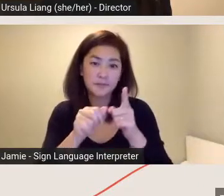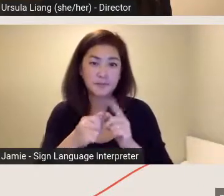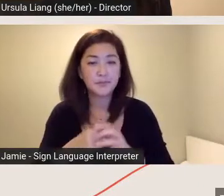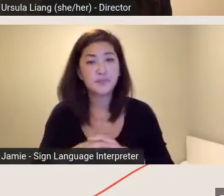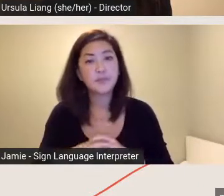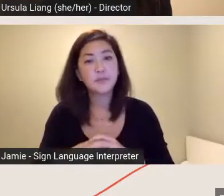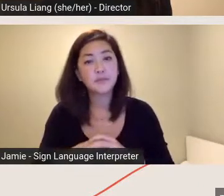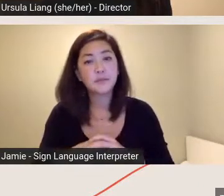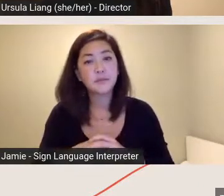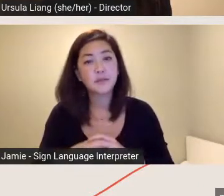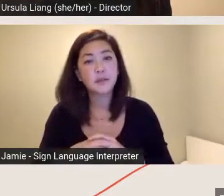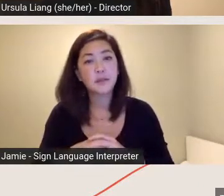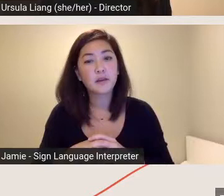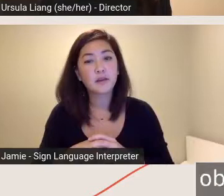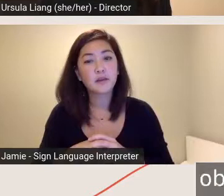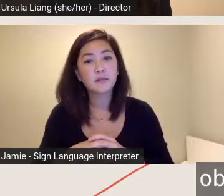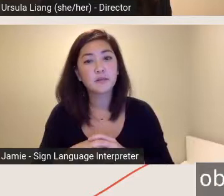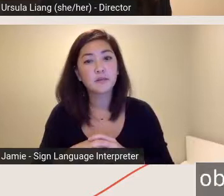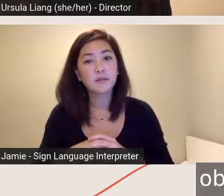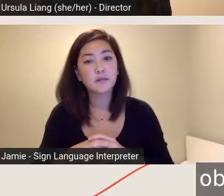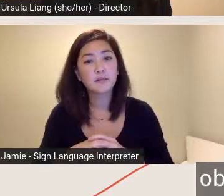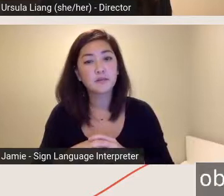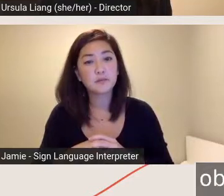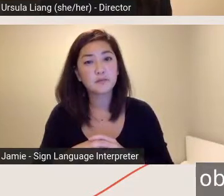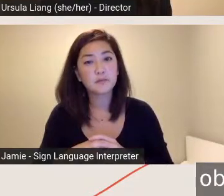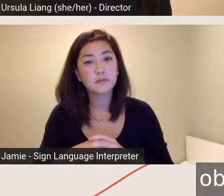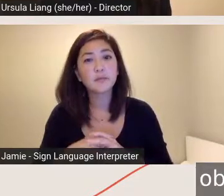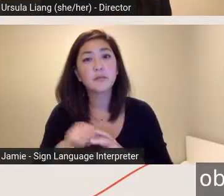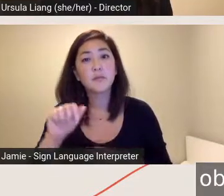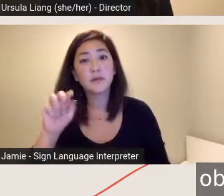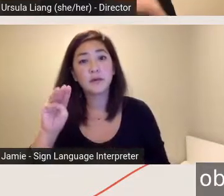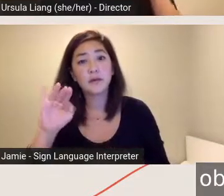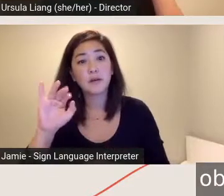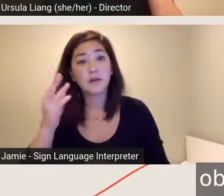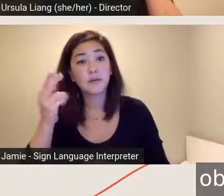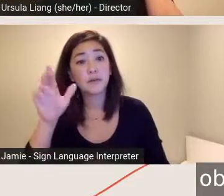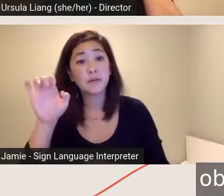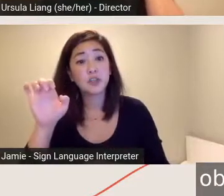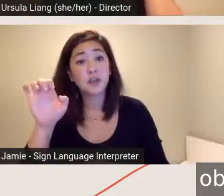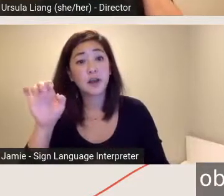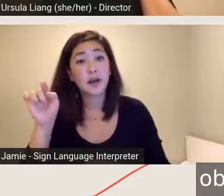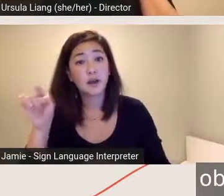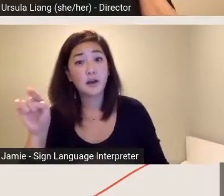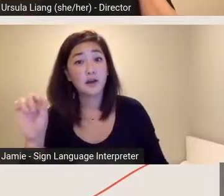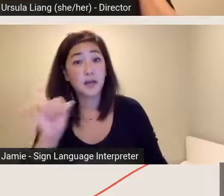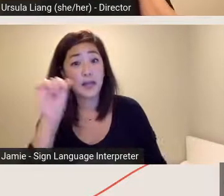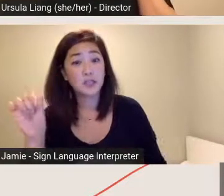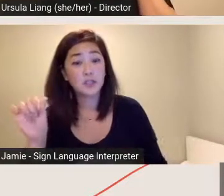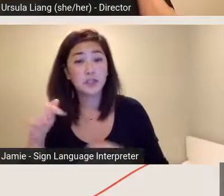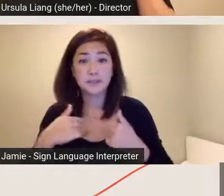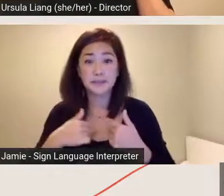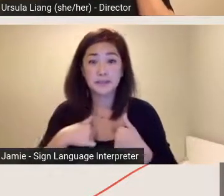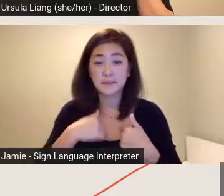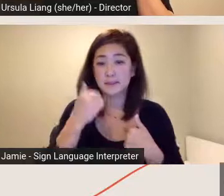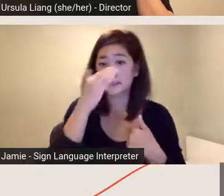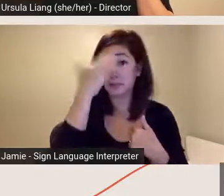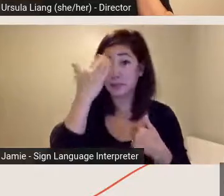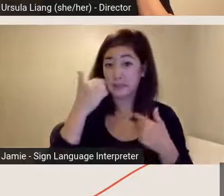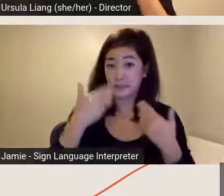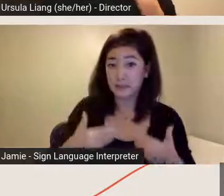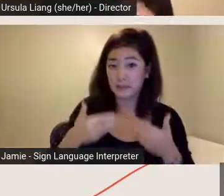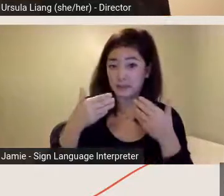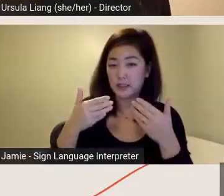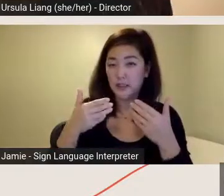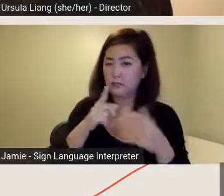But having, I think, obviously Michelle being Asian and my being Black, I think absolutely